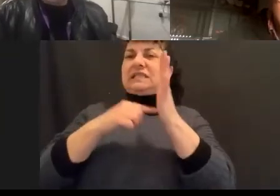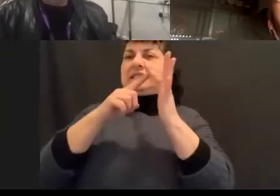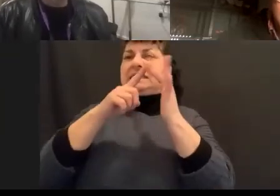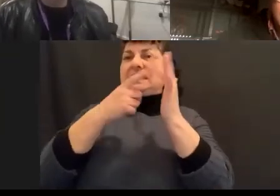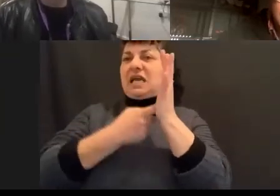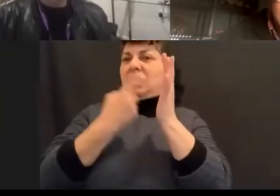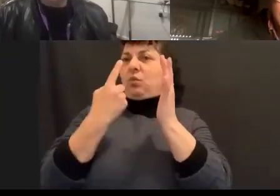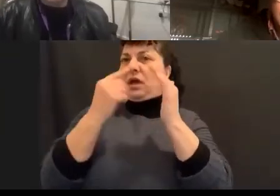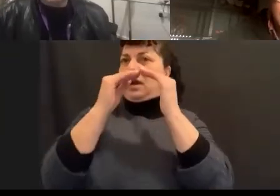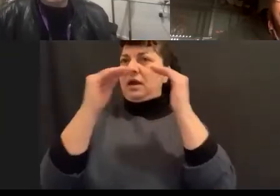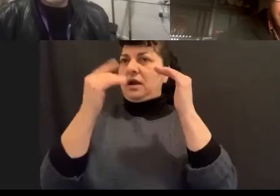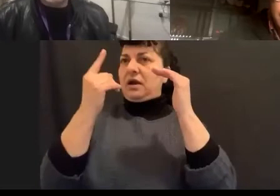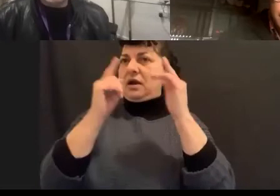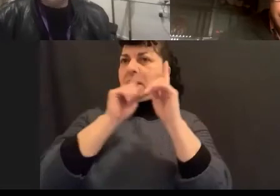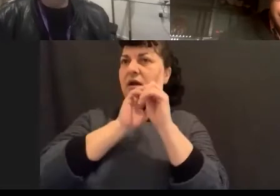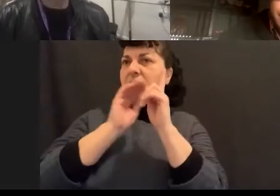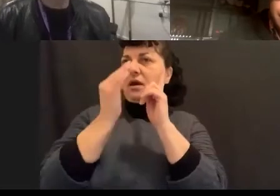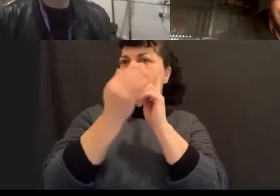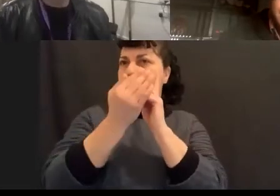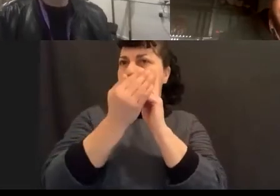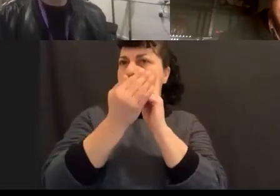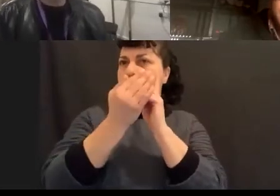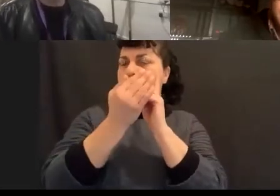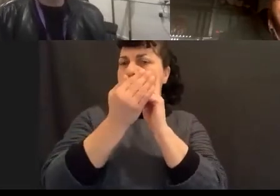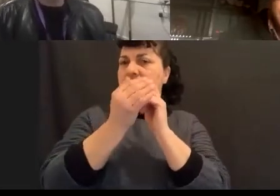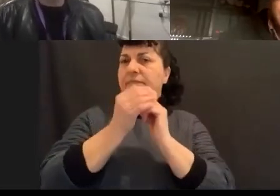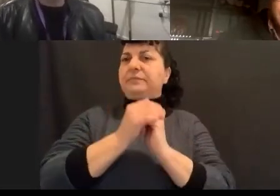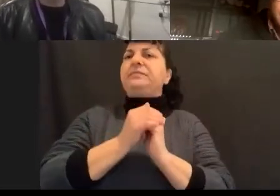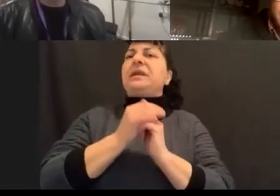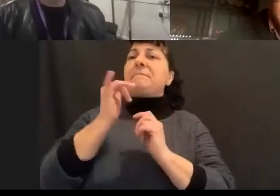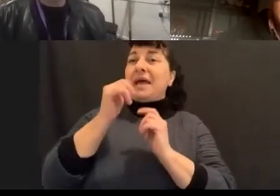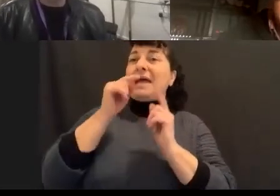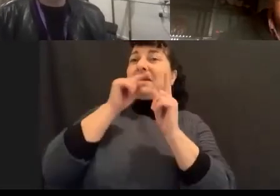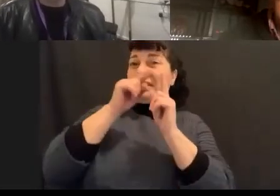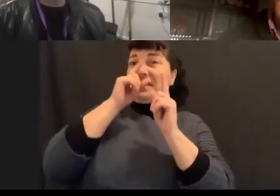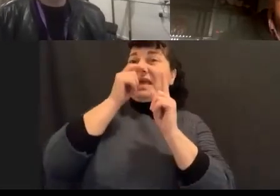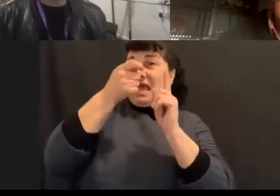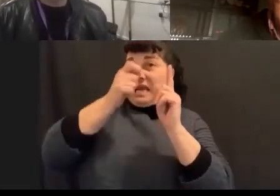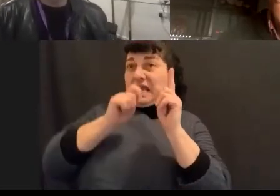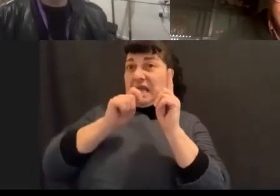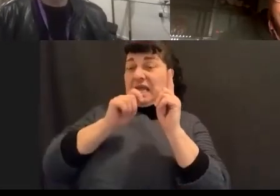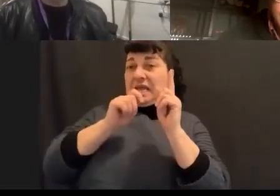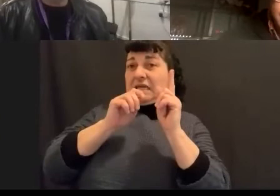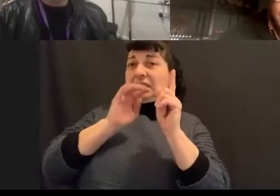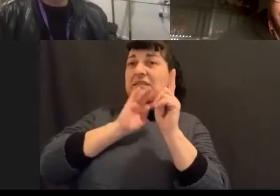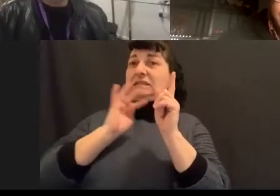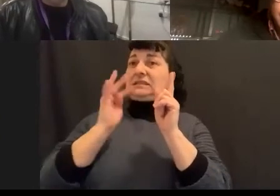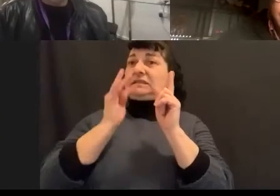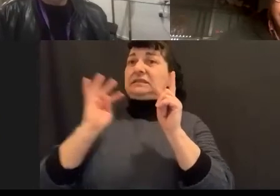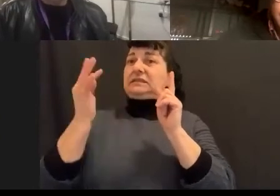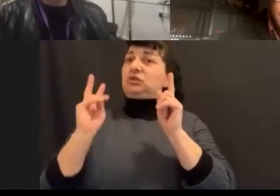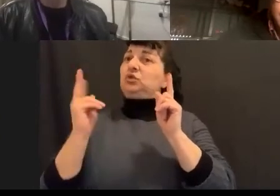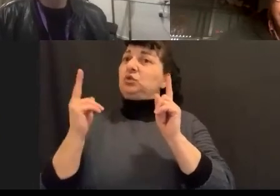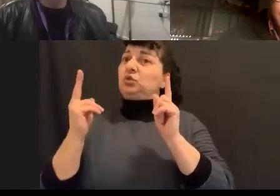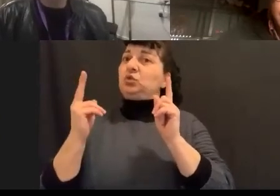we may be able to step down to tier 2 if we find very little or no transmission.